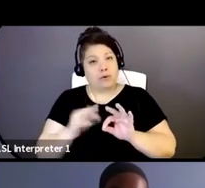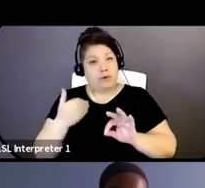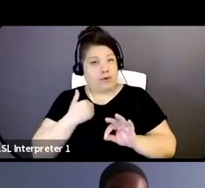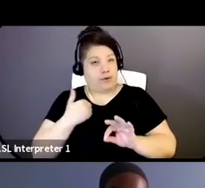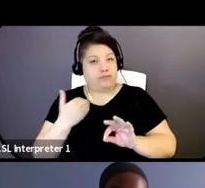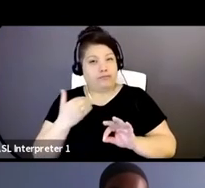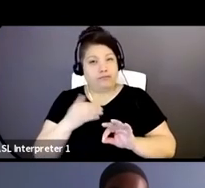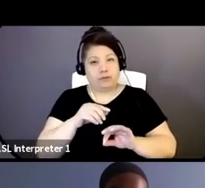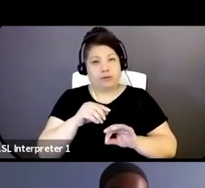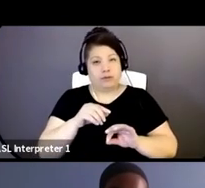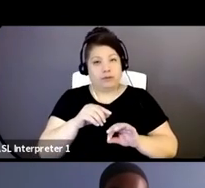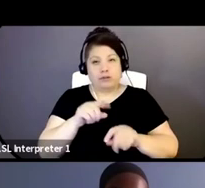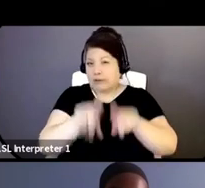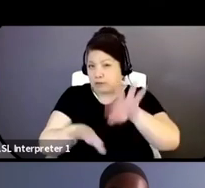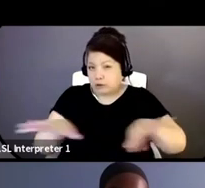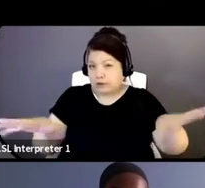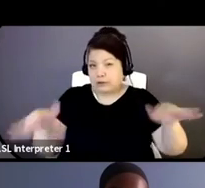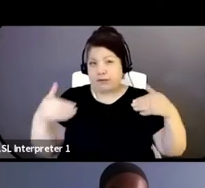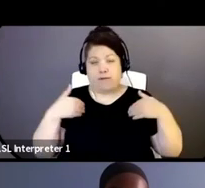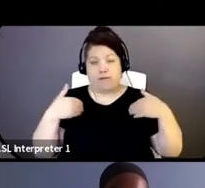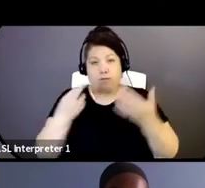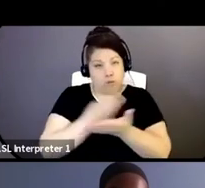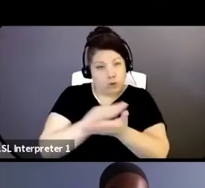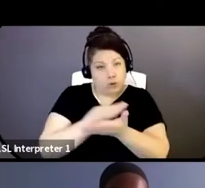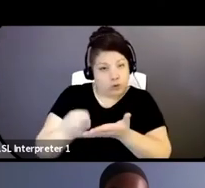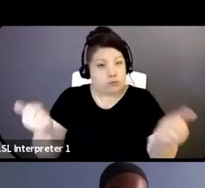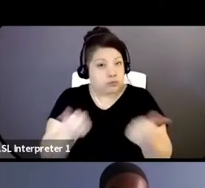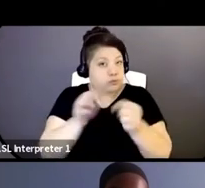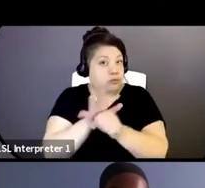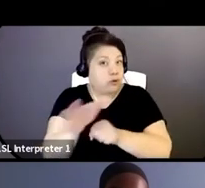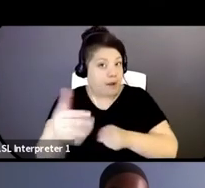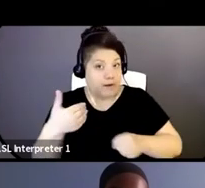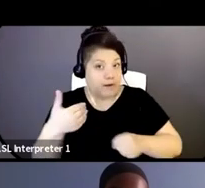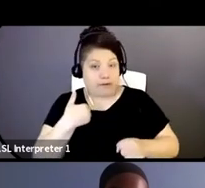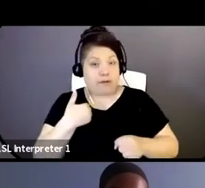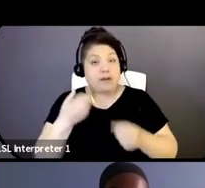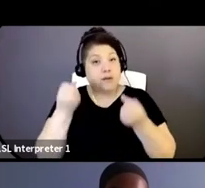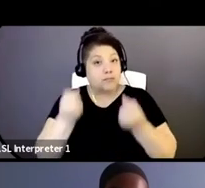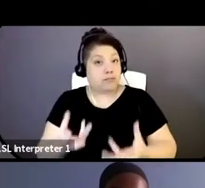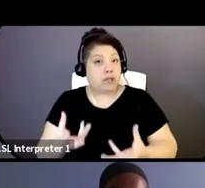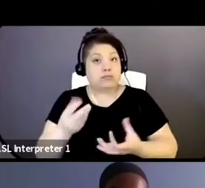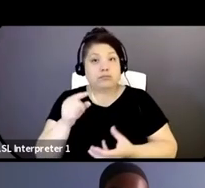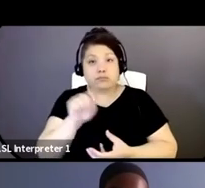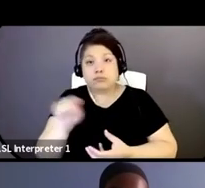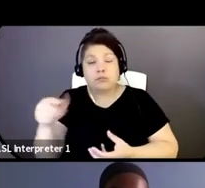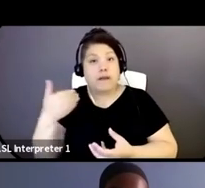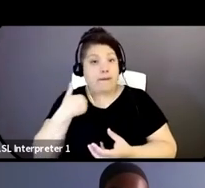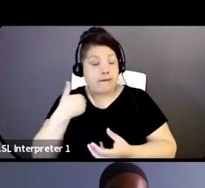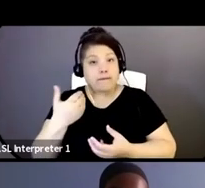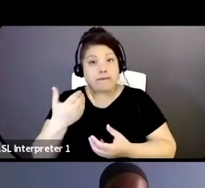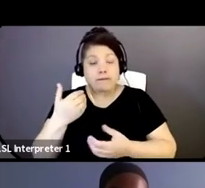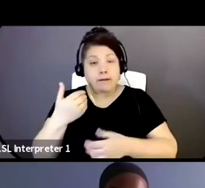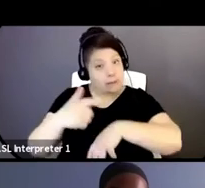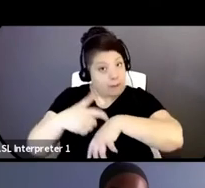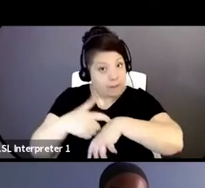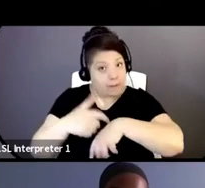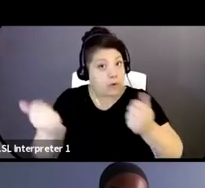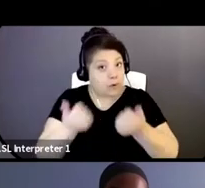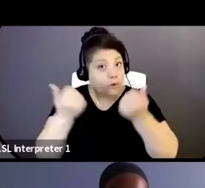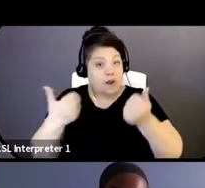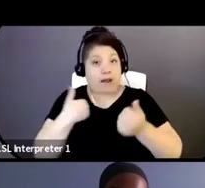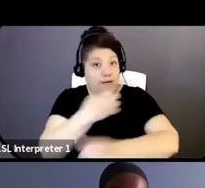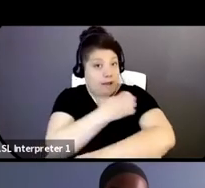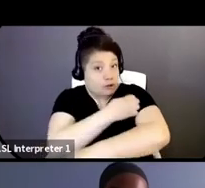diverse, resource-filled community with lots of people who have the time and energy and attention